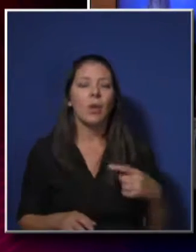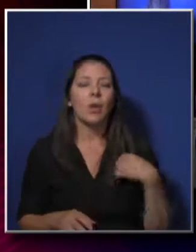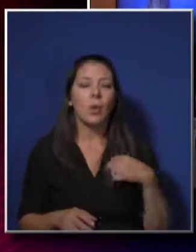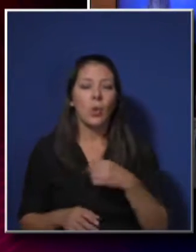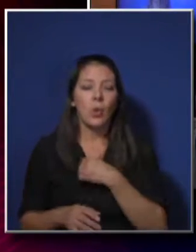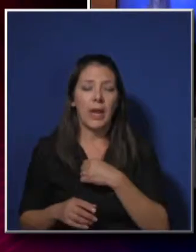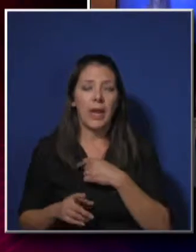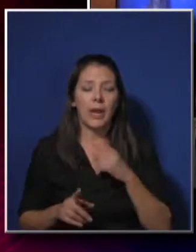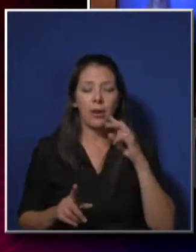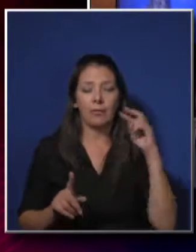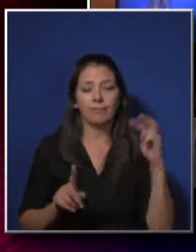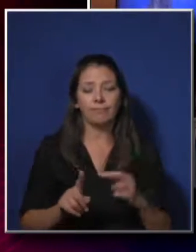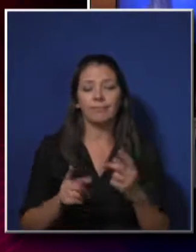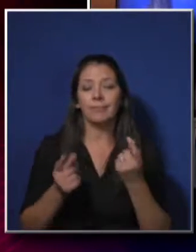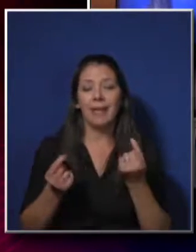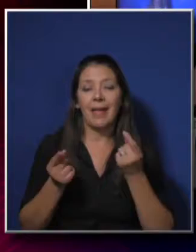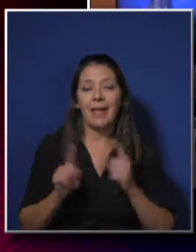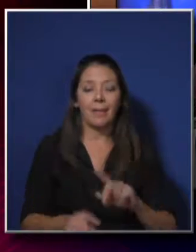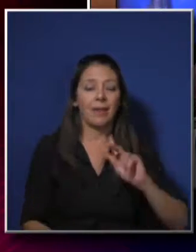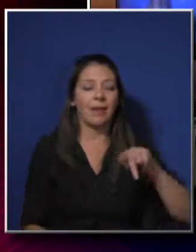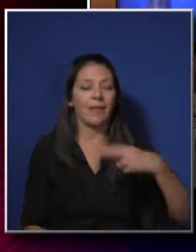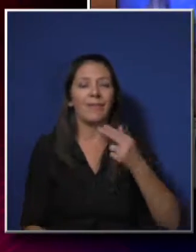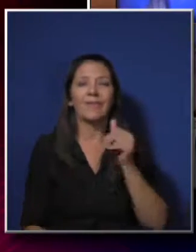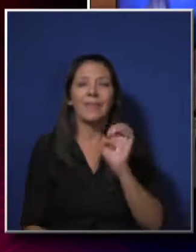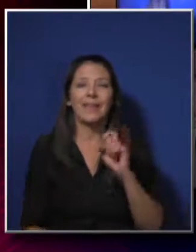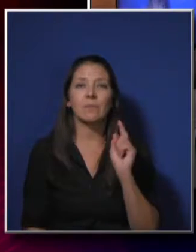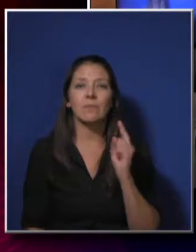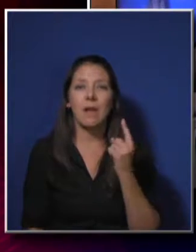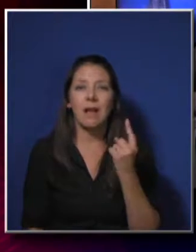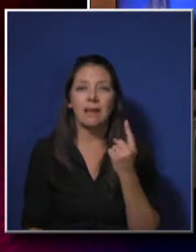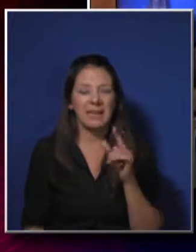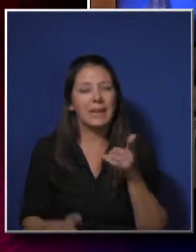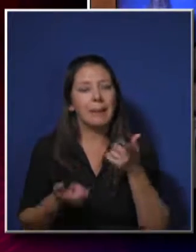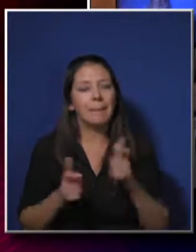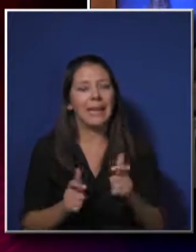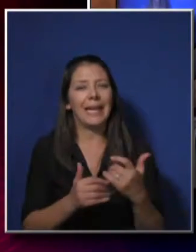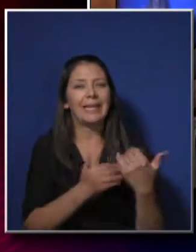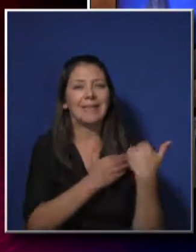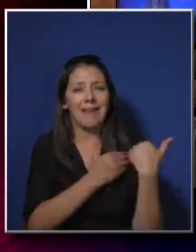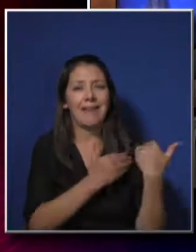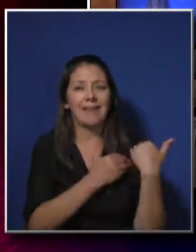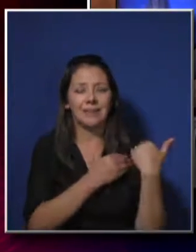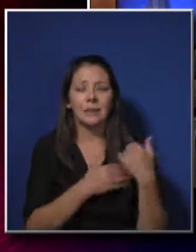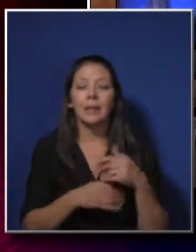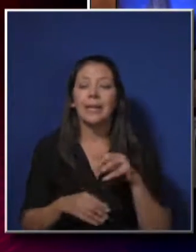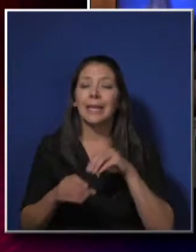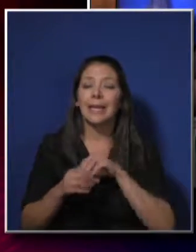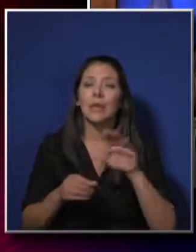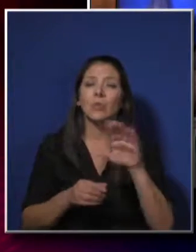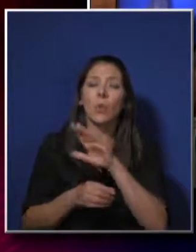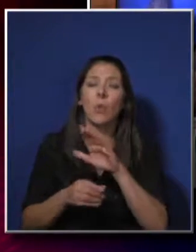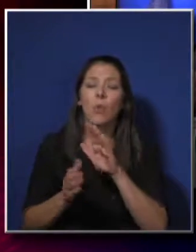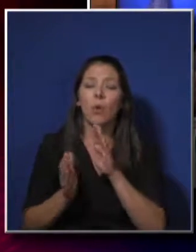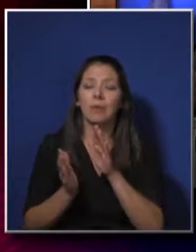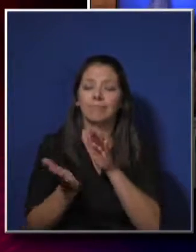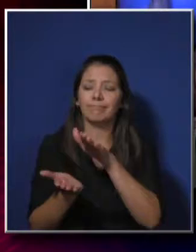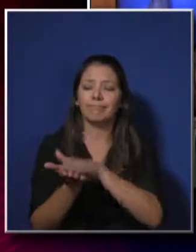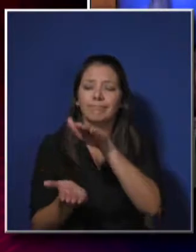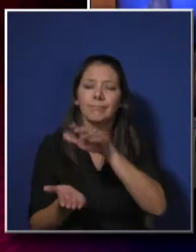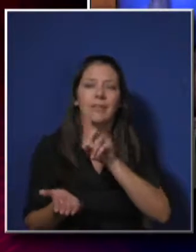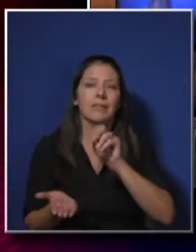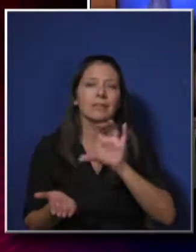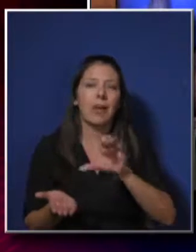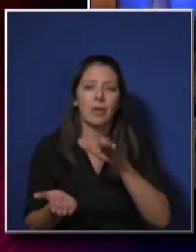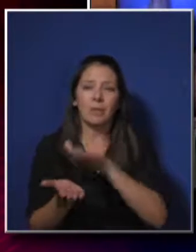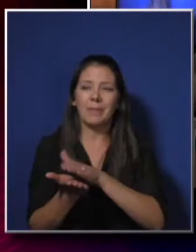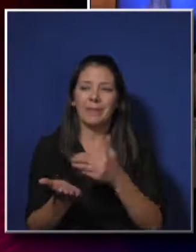1. This is a huge task, and also in your board docs there's a picture where in life you